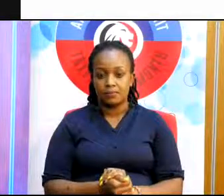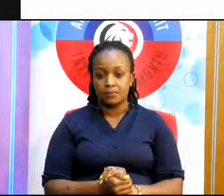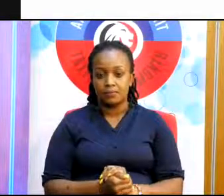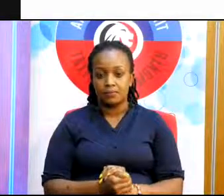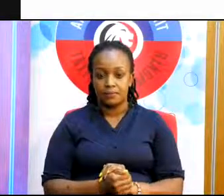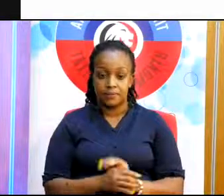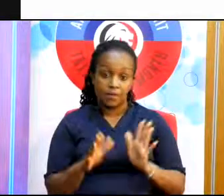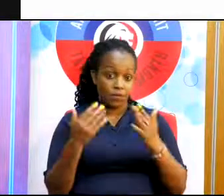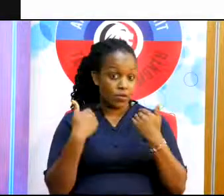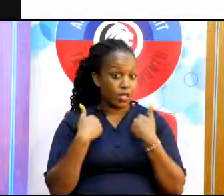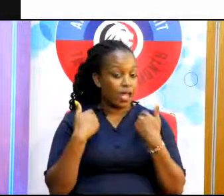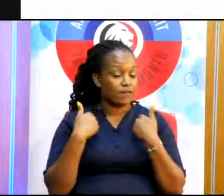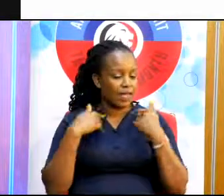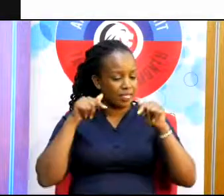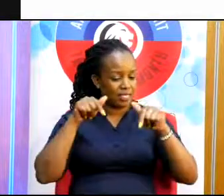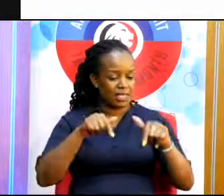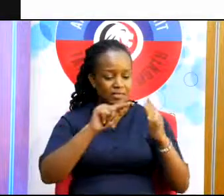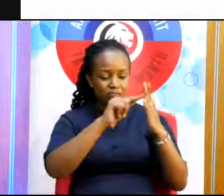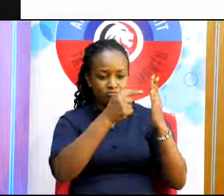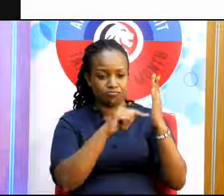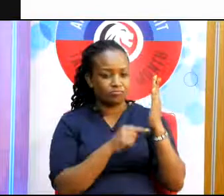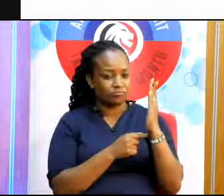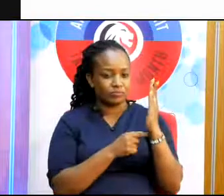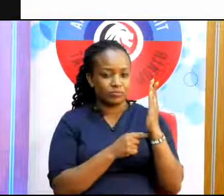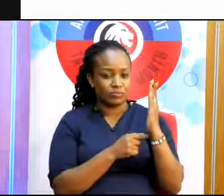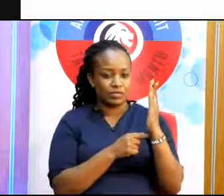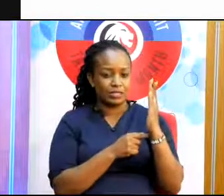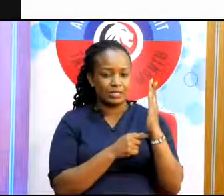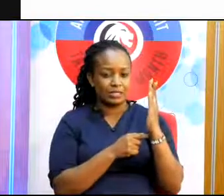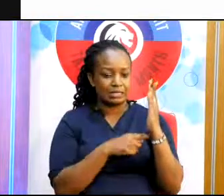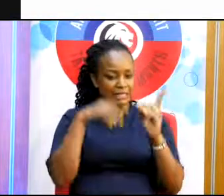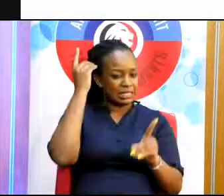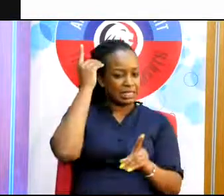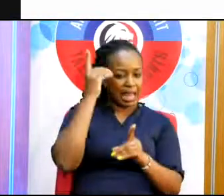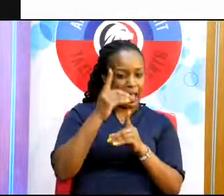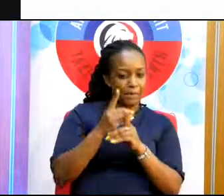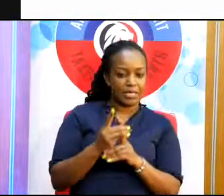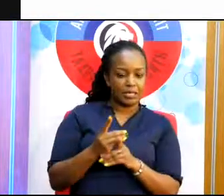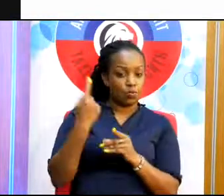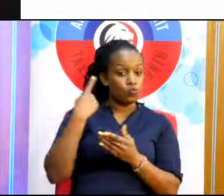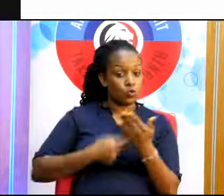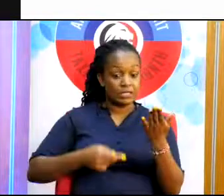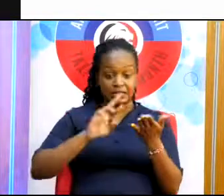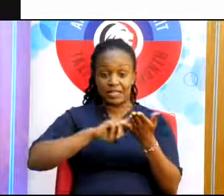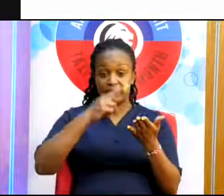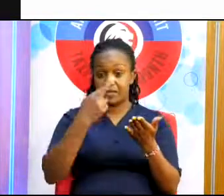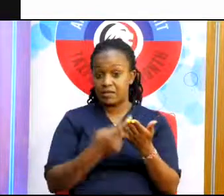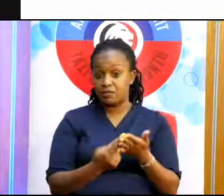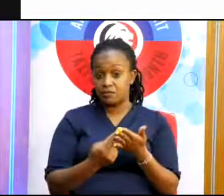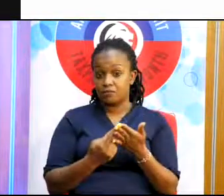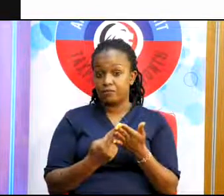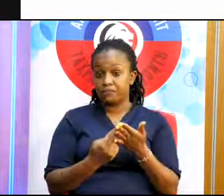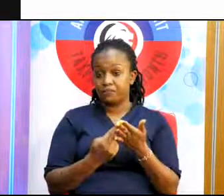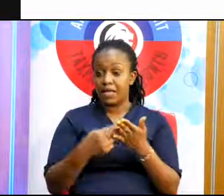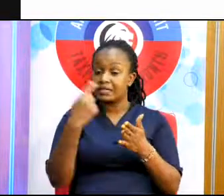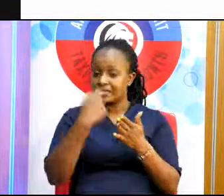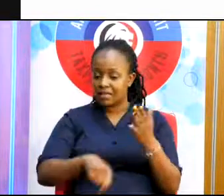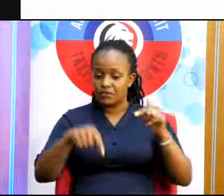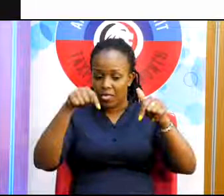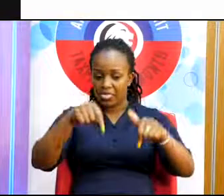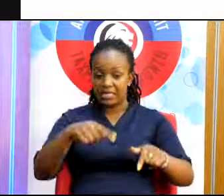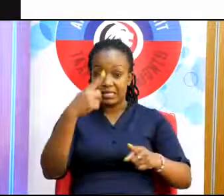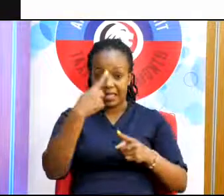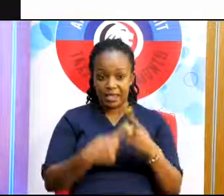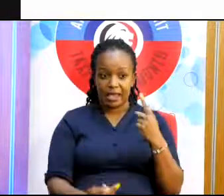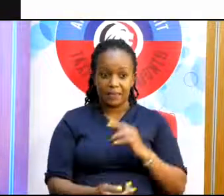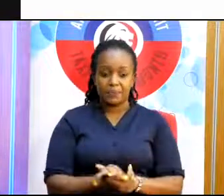we at this point cannot fully determine what will be the revenue impact against the target for this particular year.